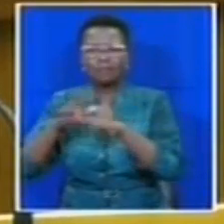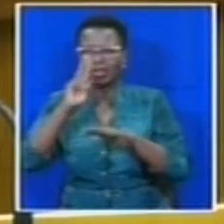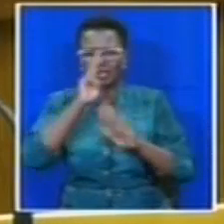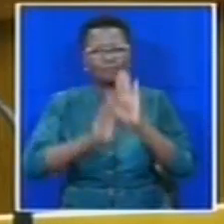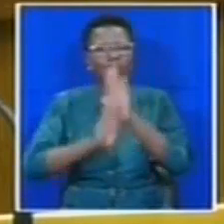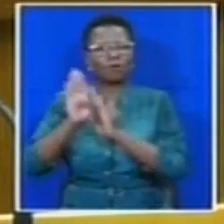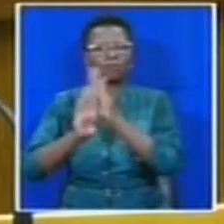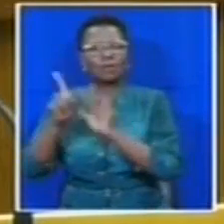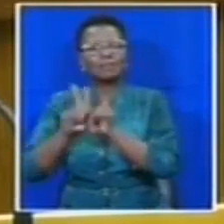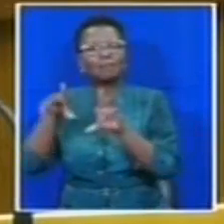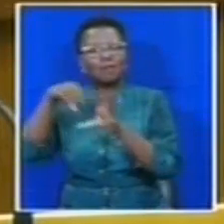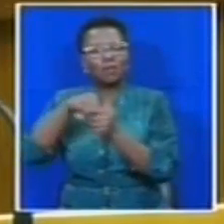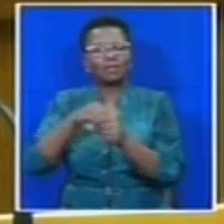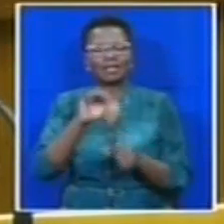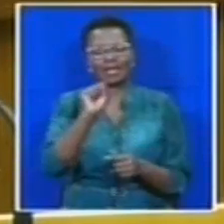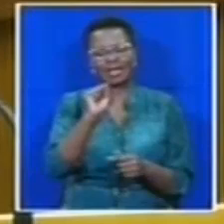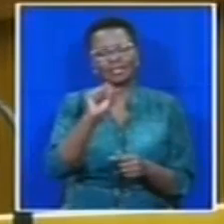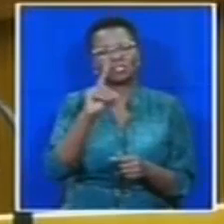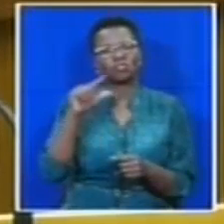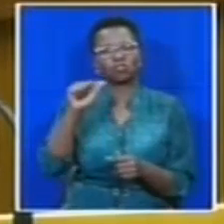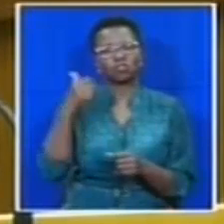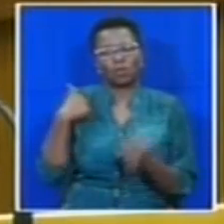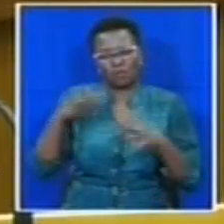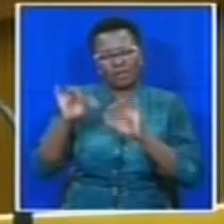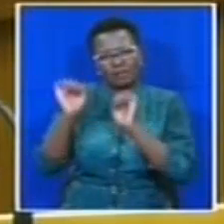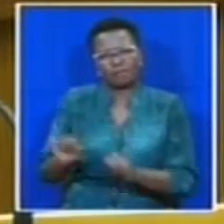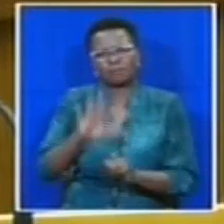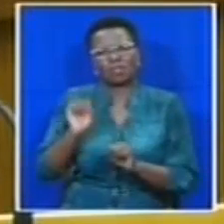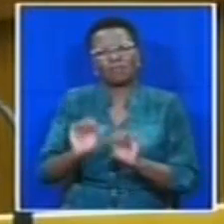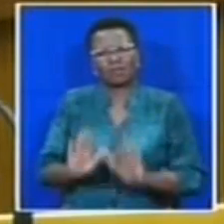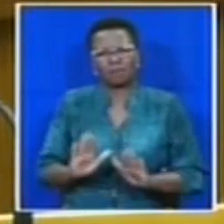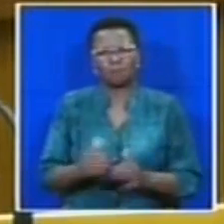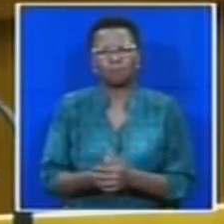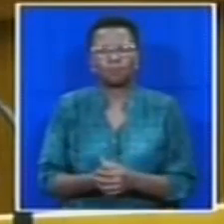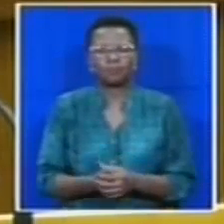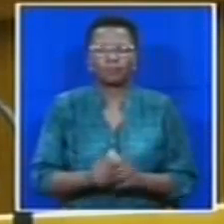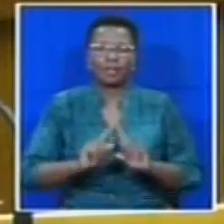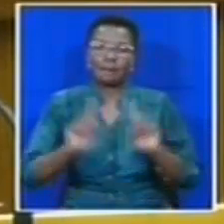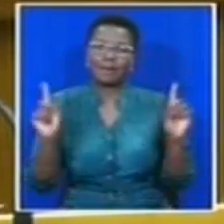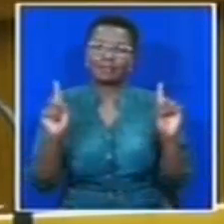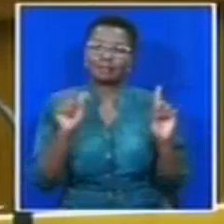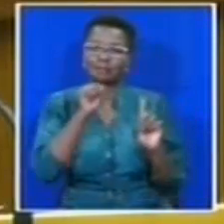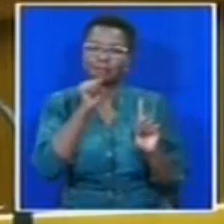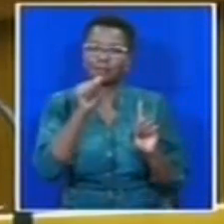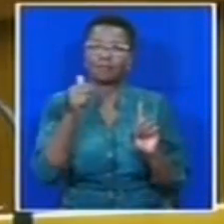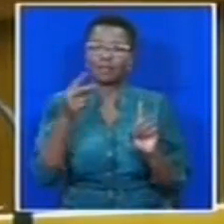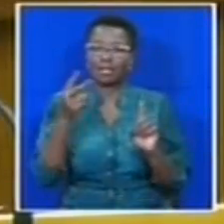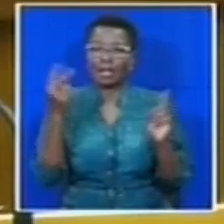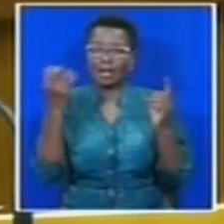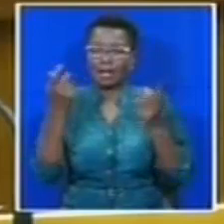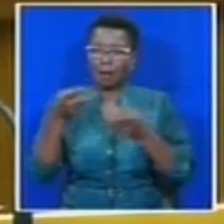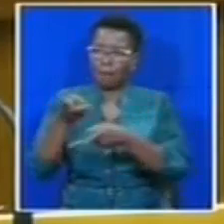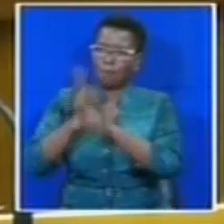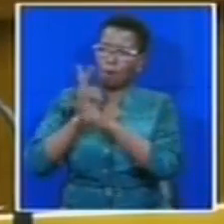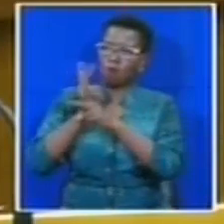goals that we've jointly agreed upon as a planet, but without any unmanageable debt